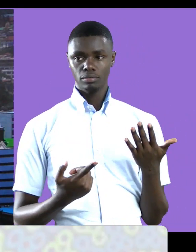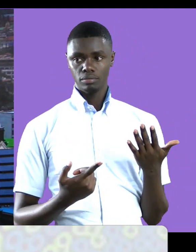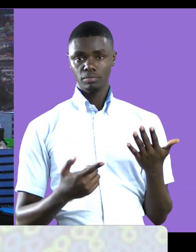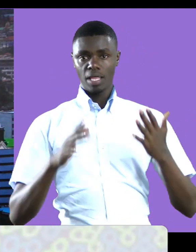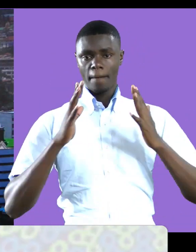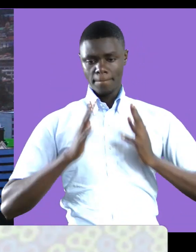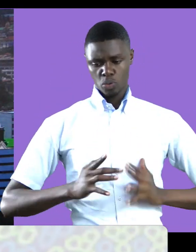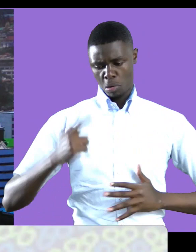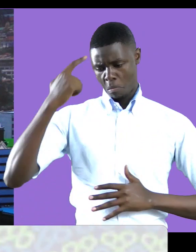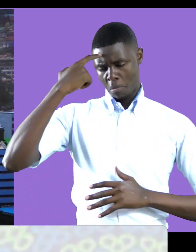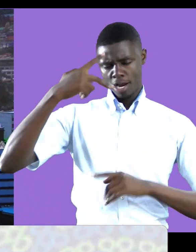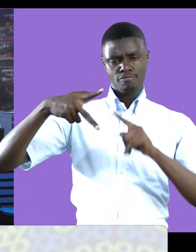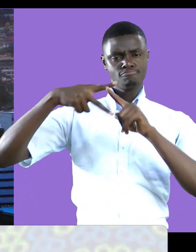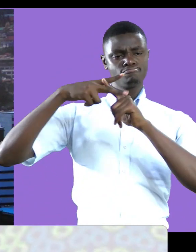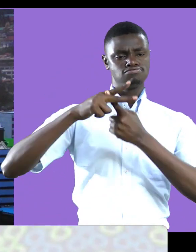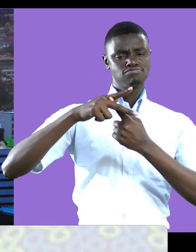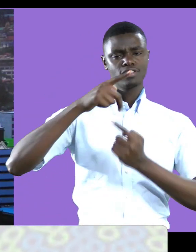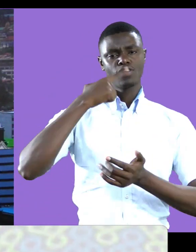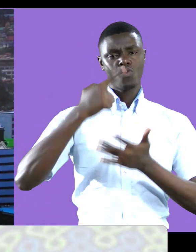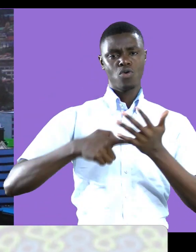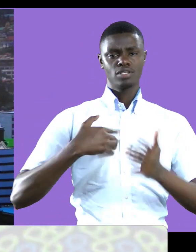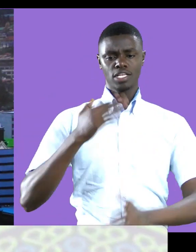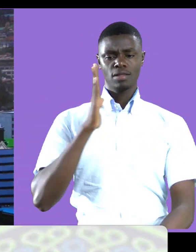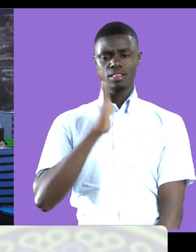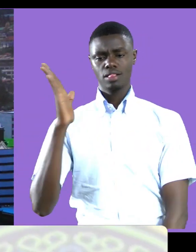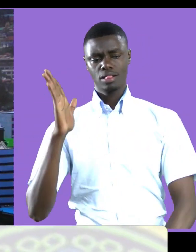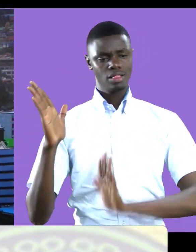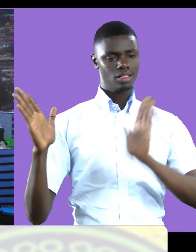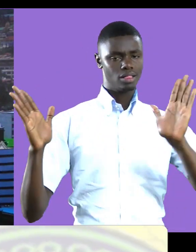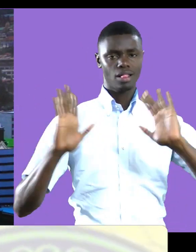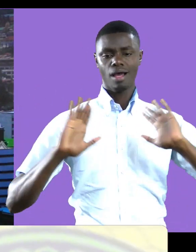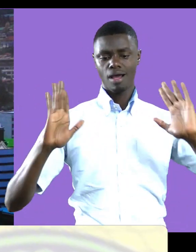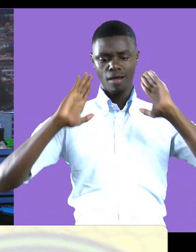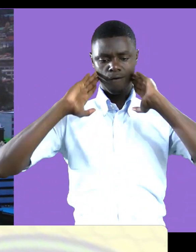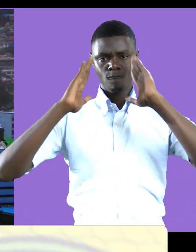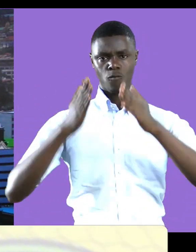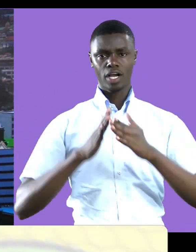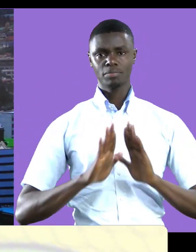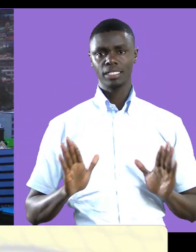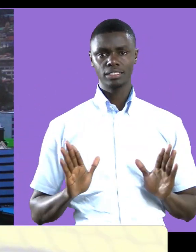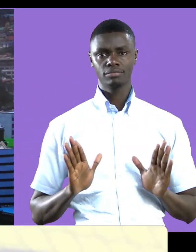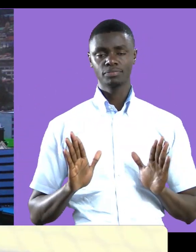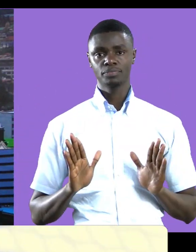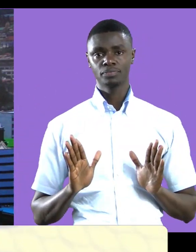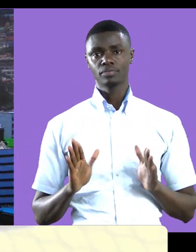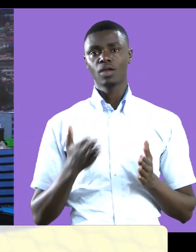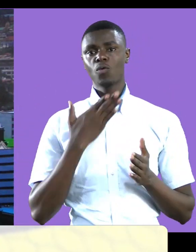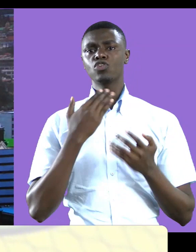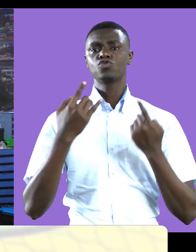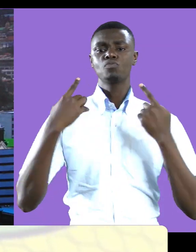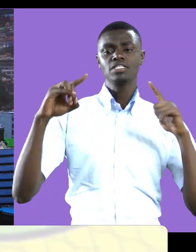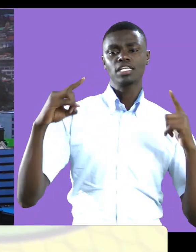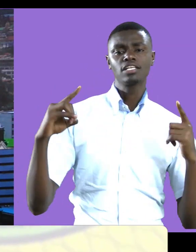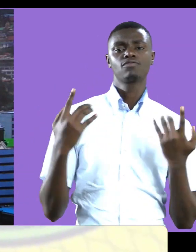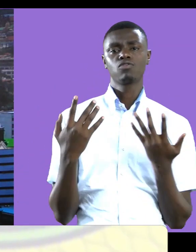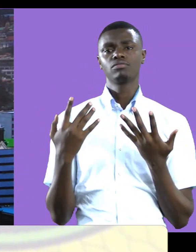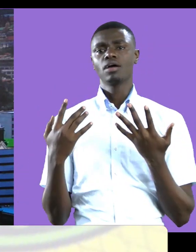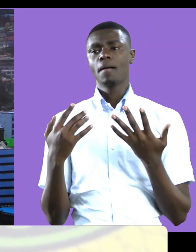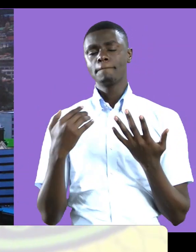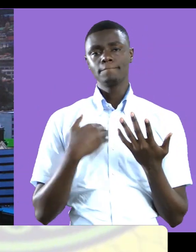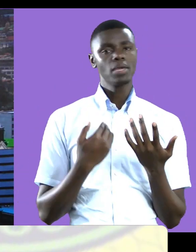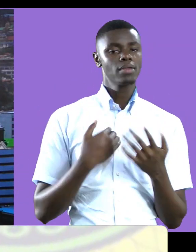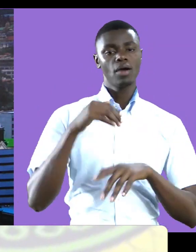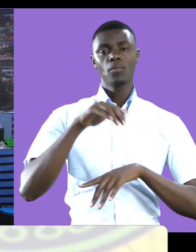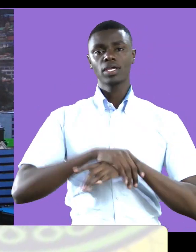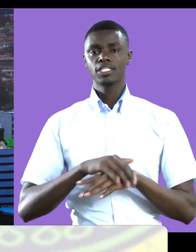mind. No distractions. Focus. I want to focus. On how to be successful at something, yeah? I'm getting the tunes Monday